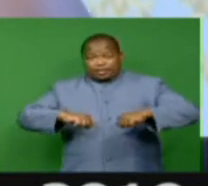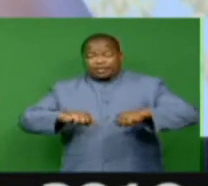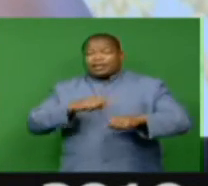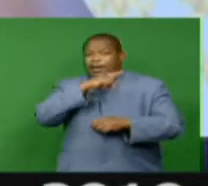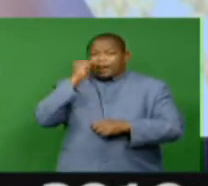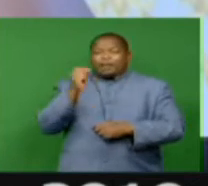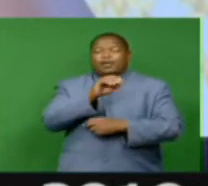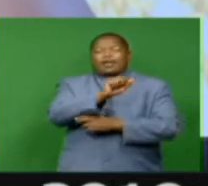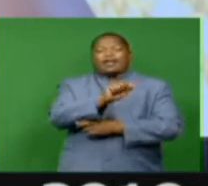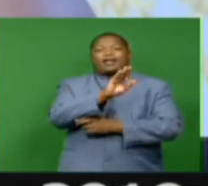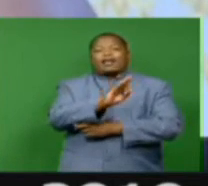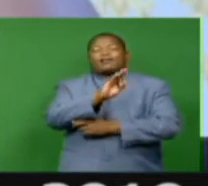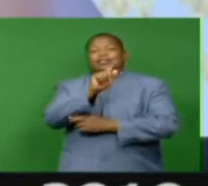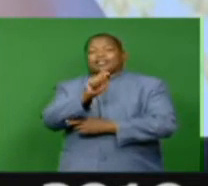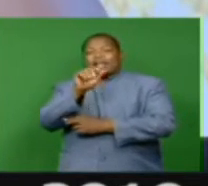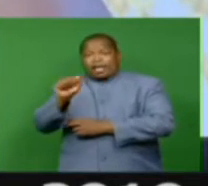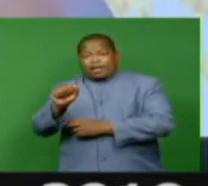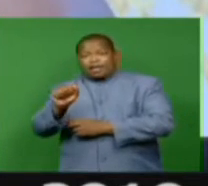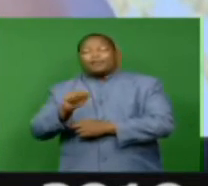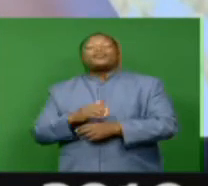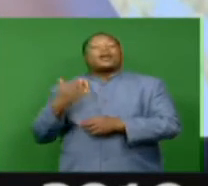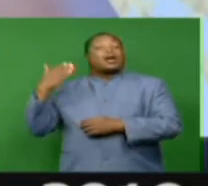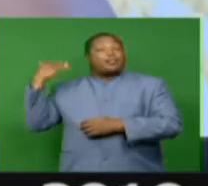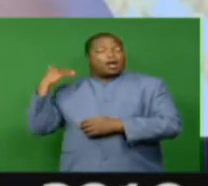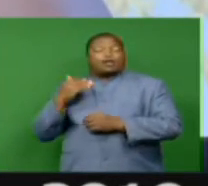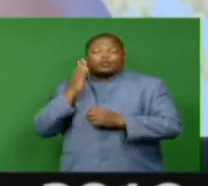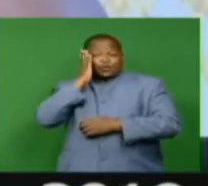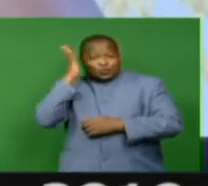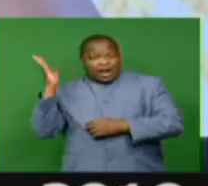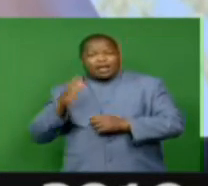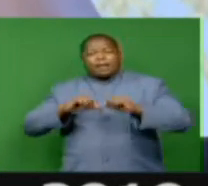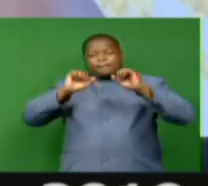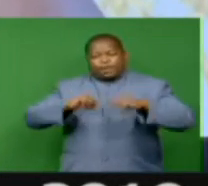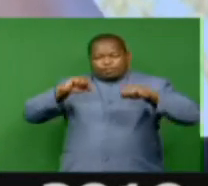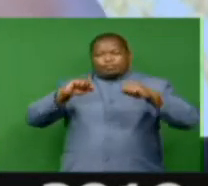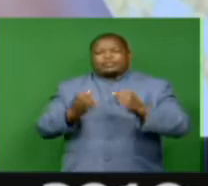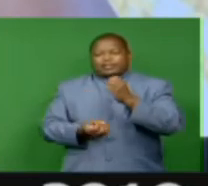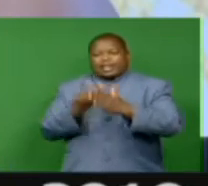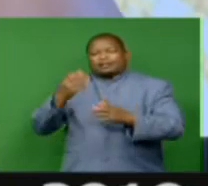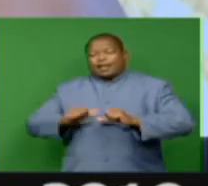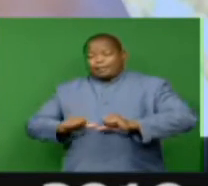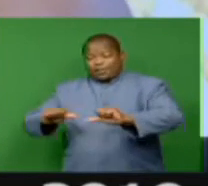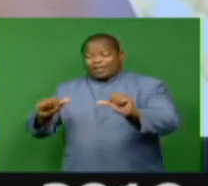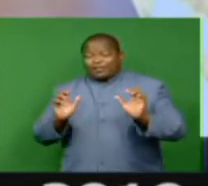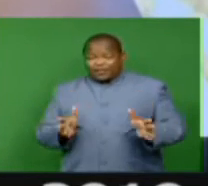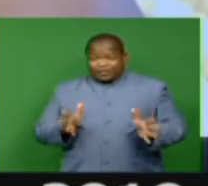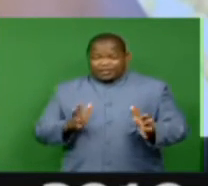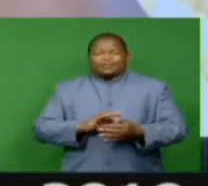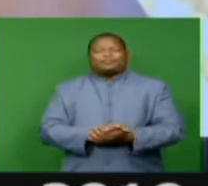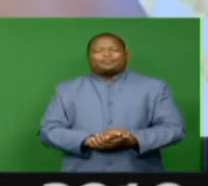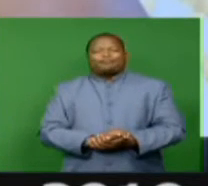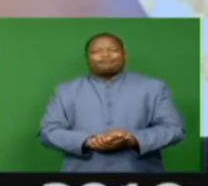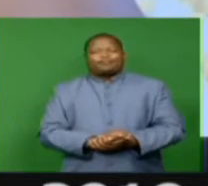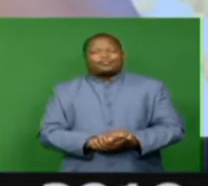which came into force in July this year. Your Majesty, yesterday I had the opportunity